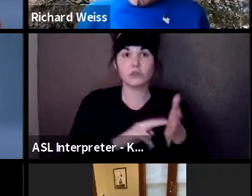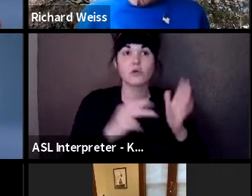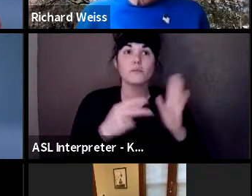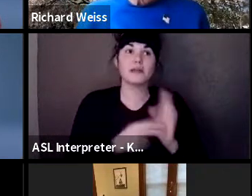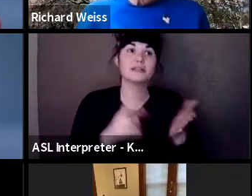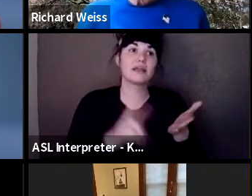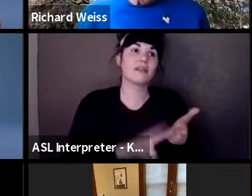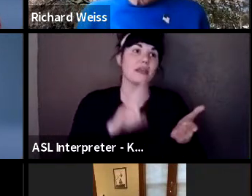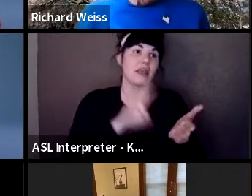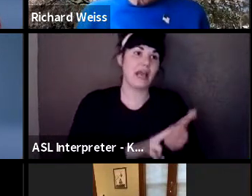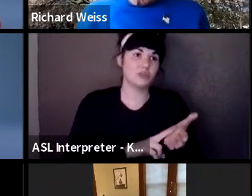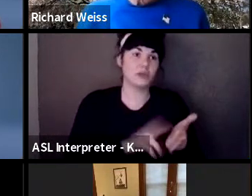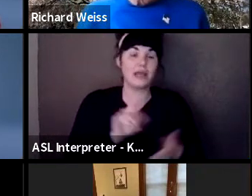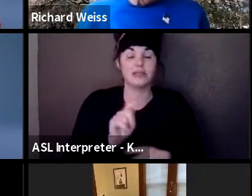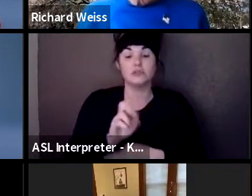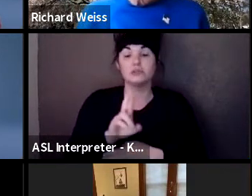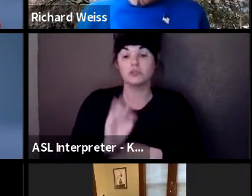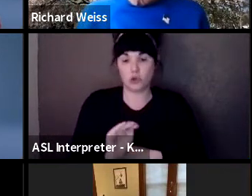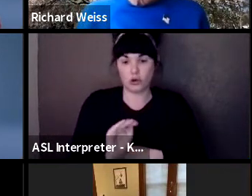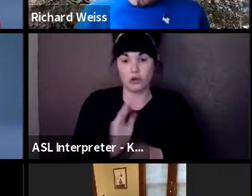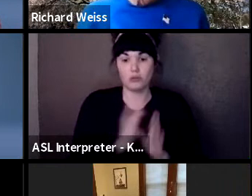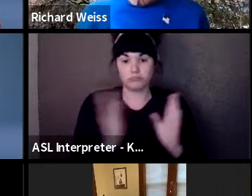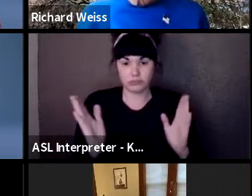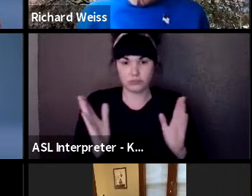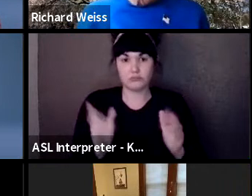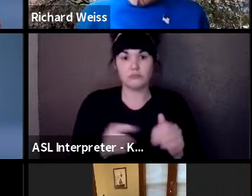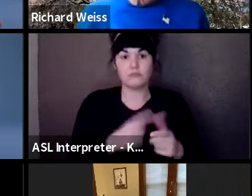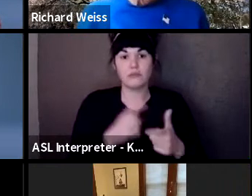of the contract and just do it as a request for